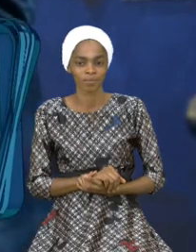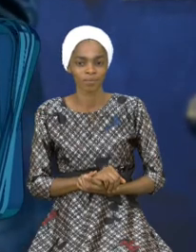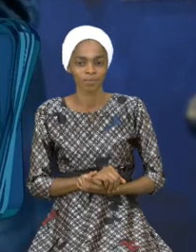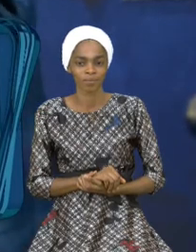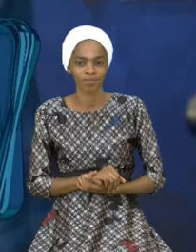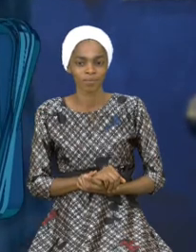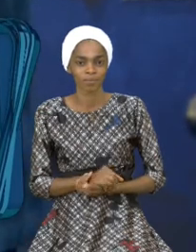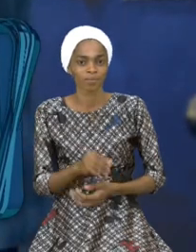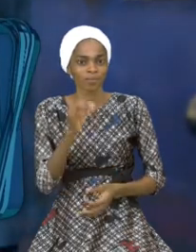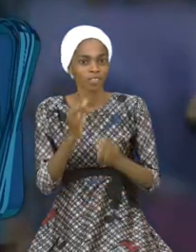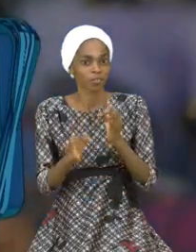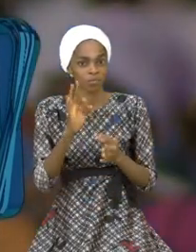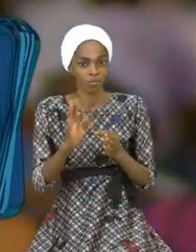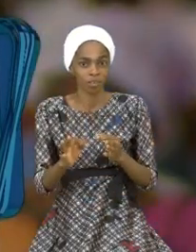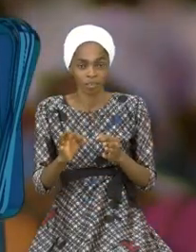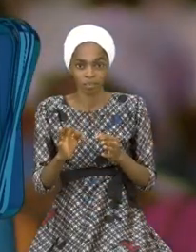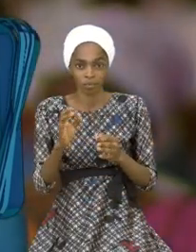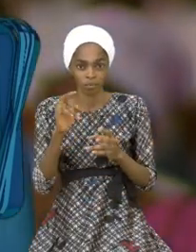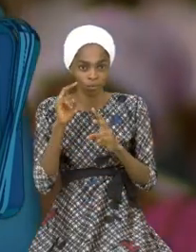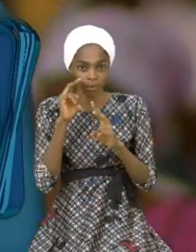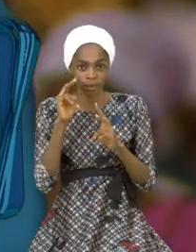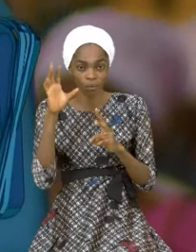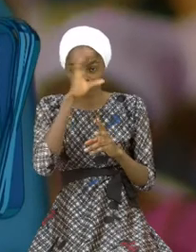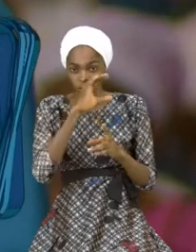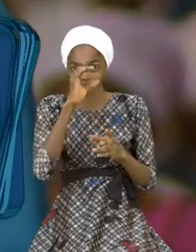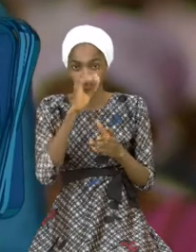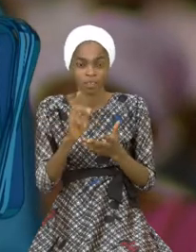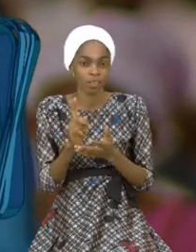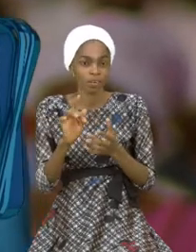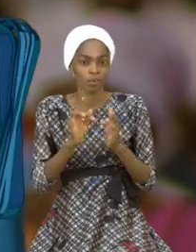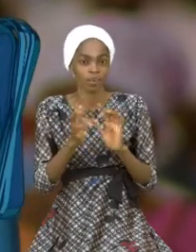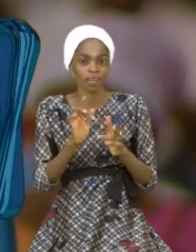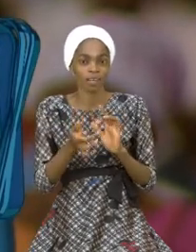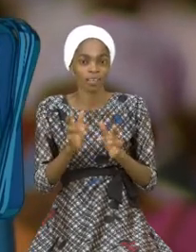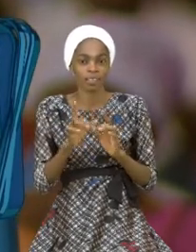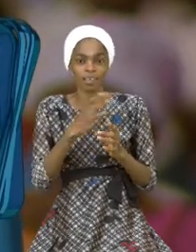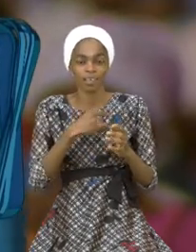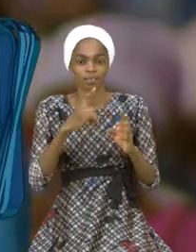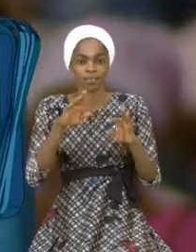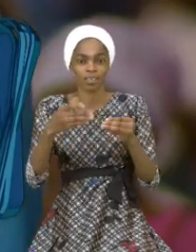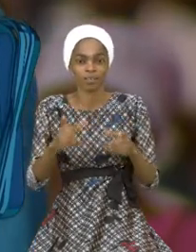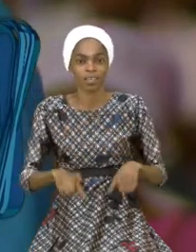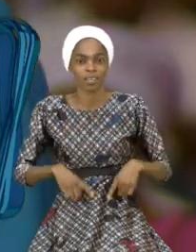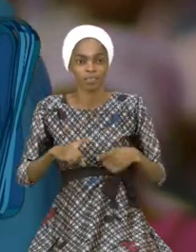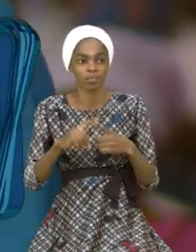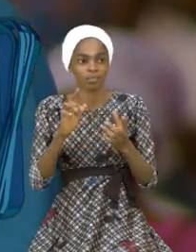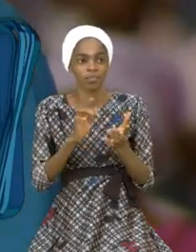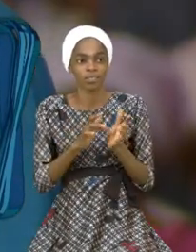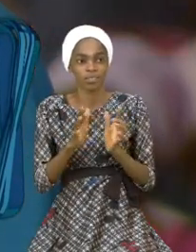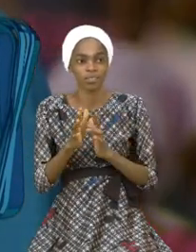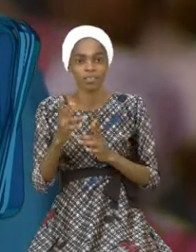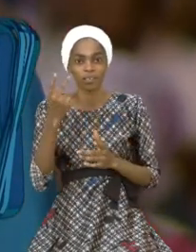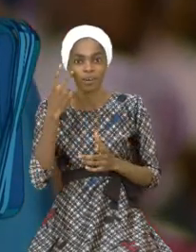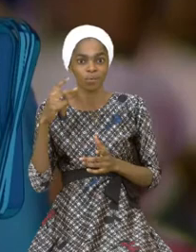If you are watching online, and you just gave your life to Christ after the pastor's message